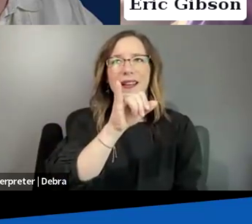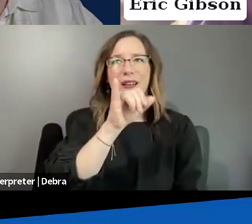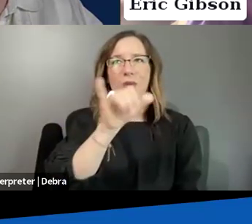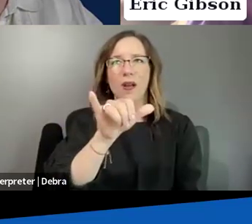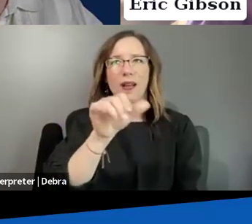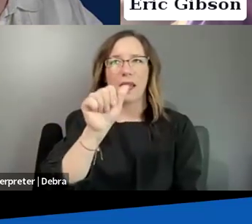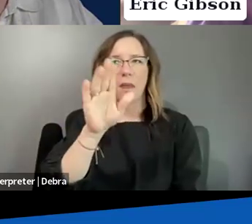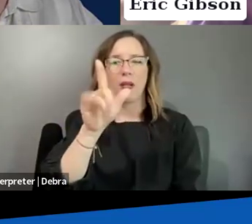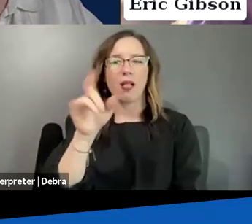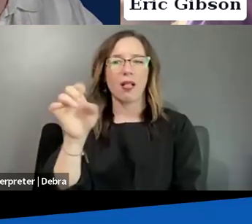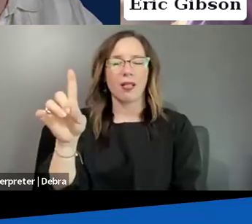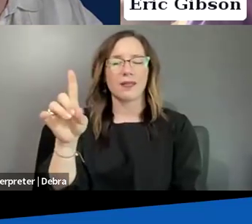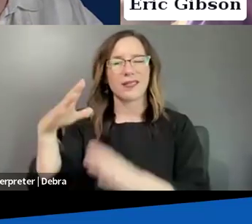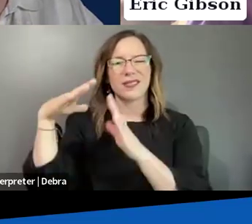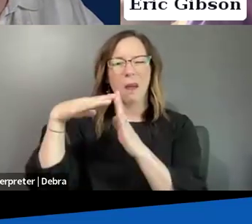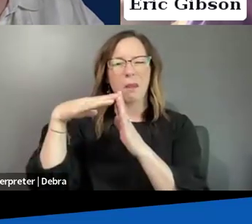corner.